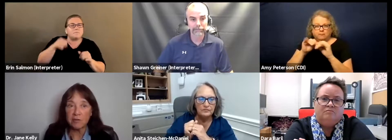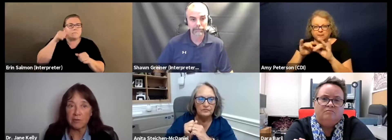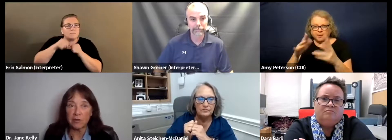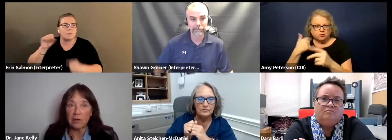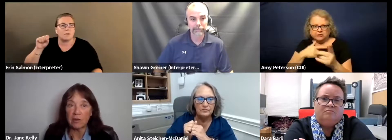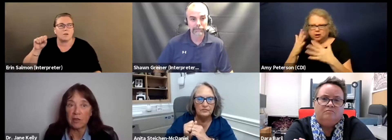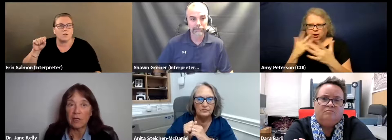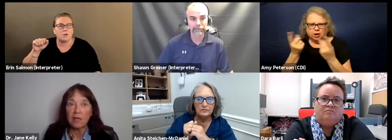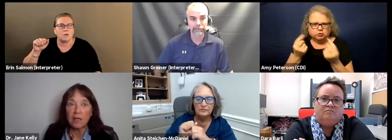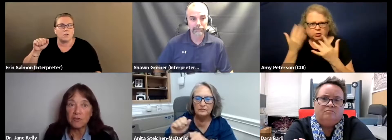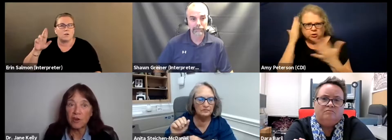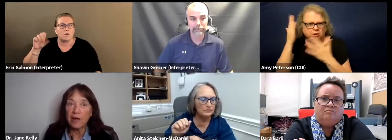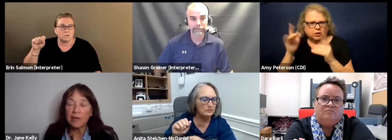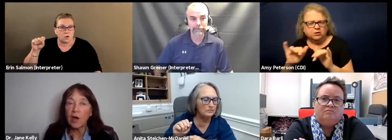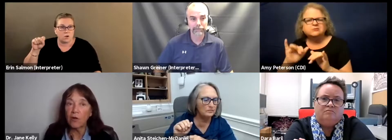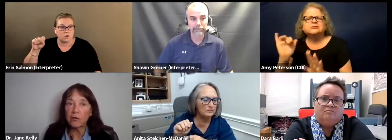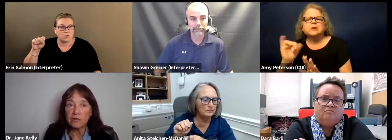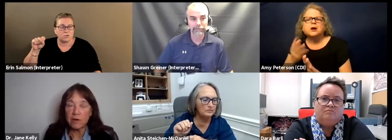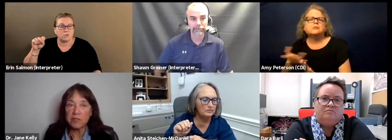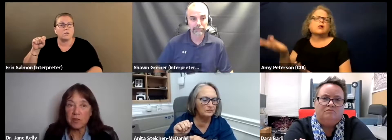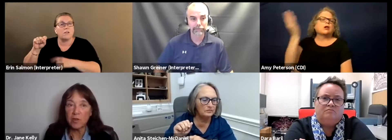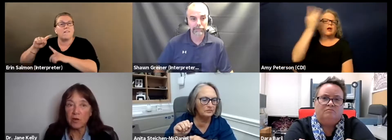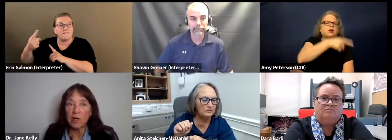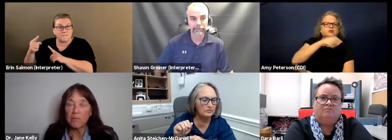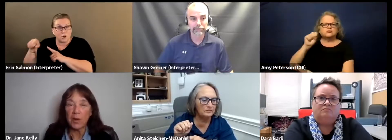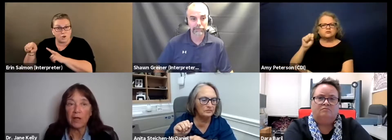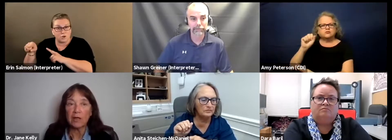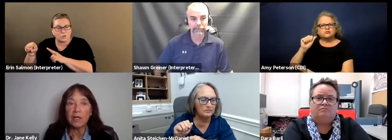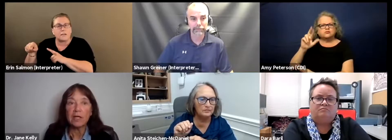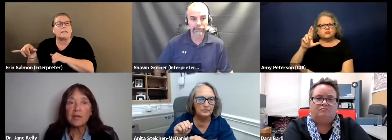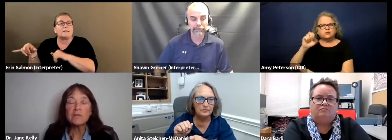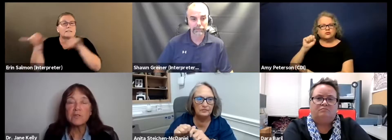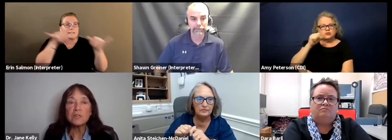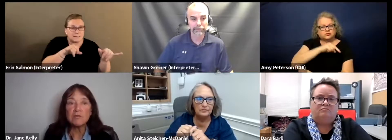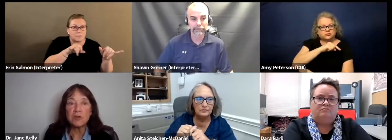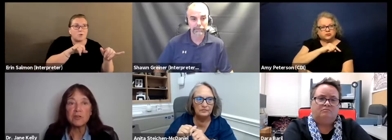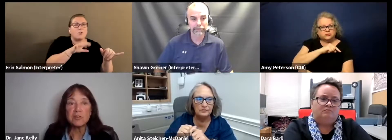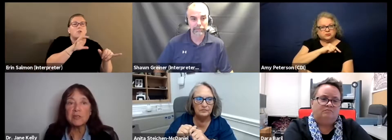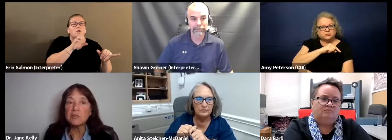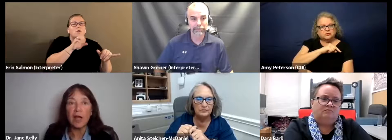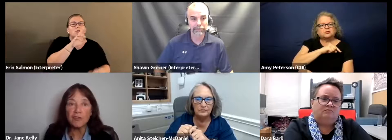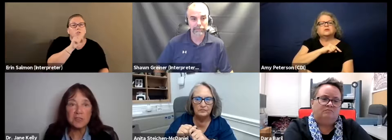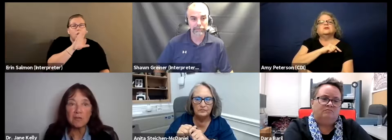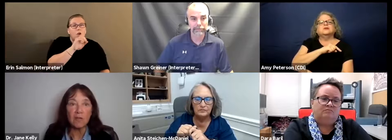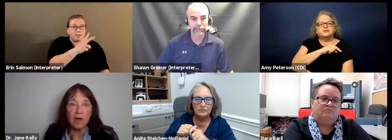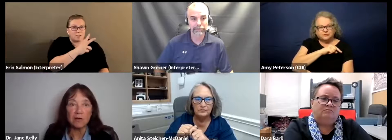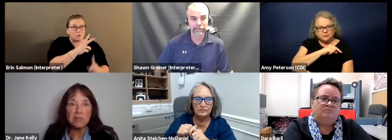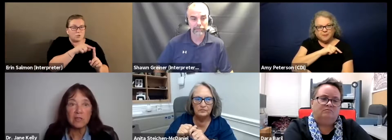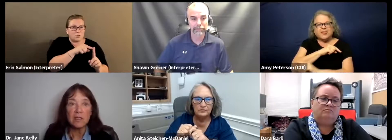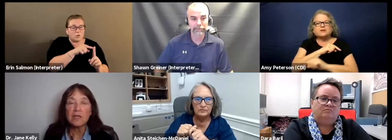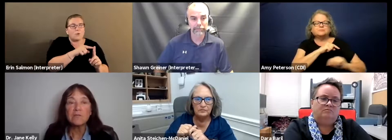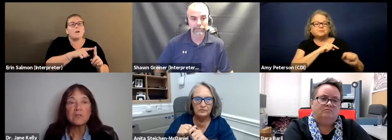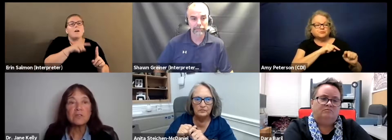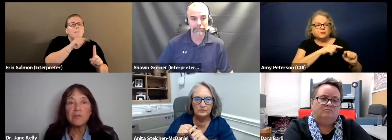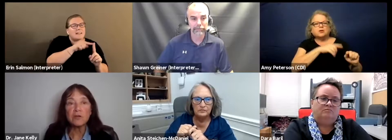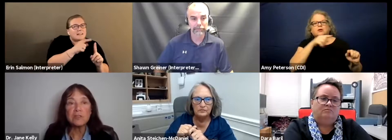acts differently. Its genetic code is very similar, but it gives you severe disease, not just in the lungs.